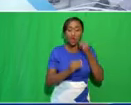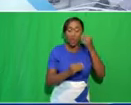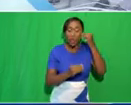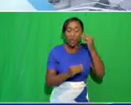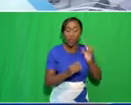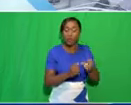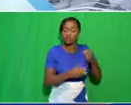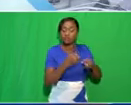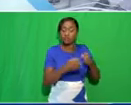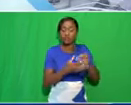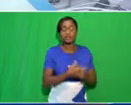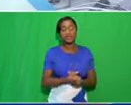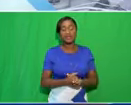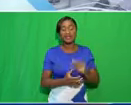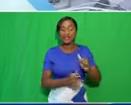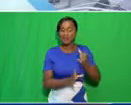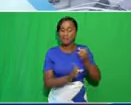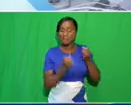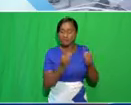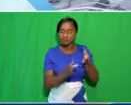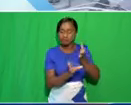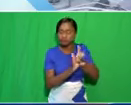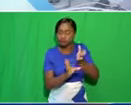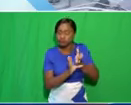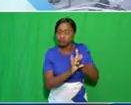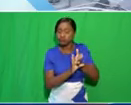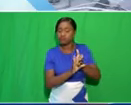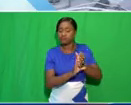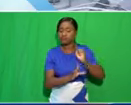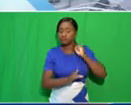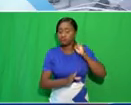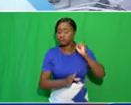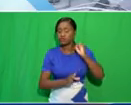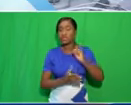them under some psychological stress.